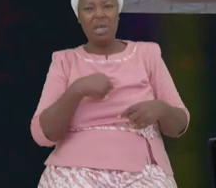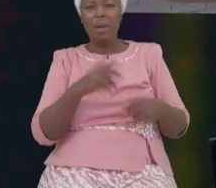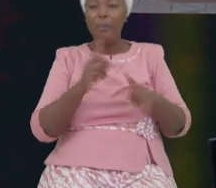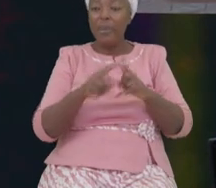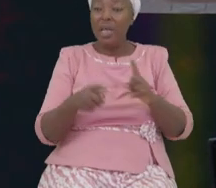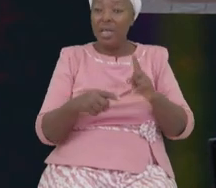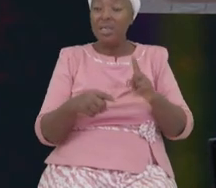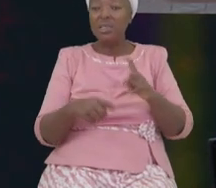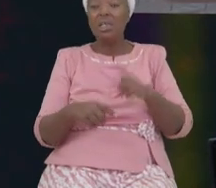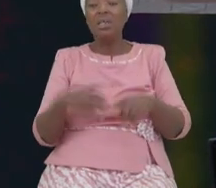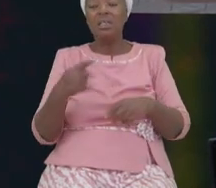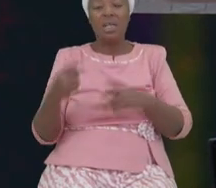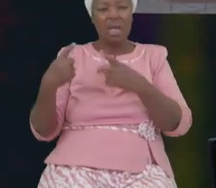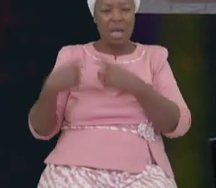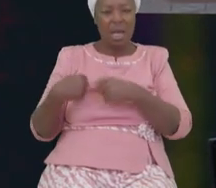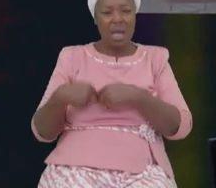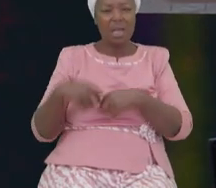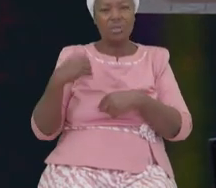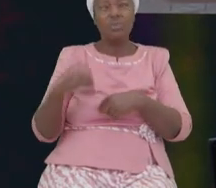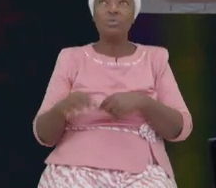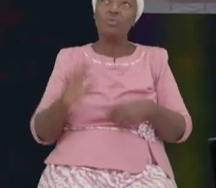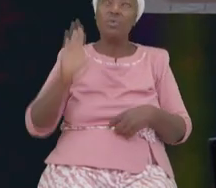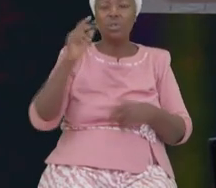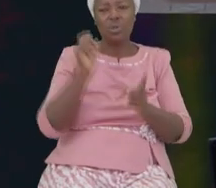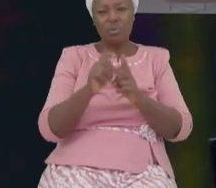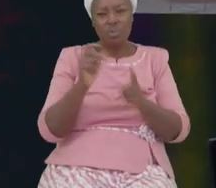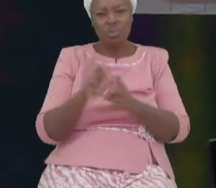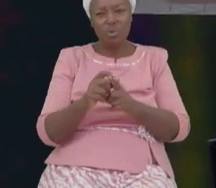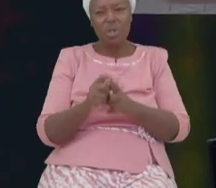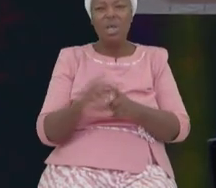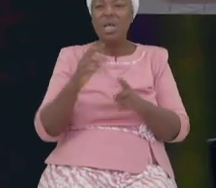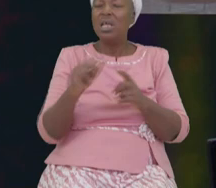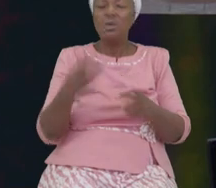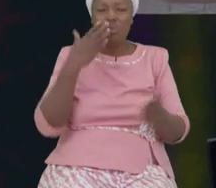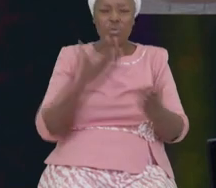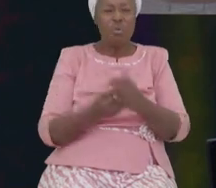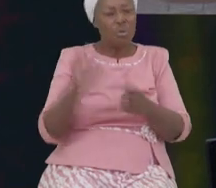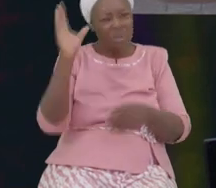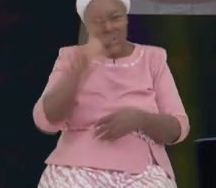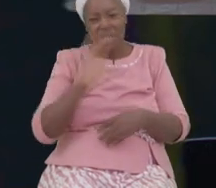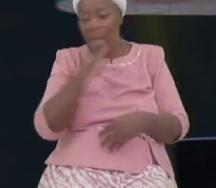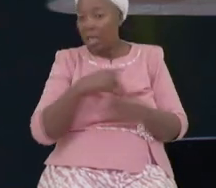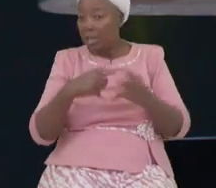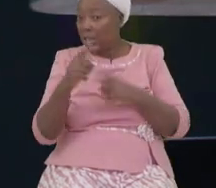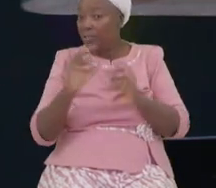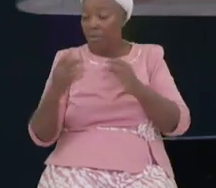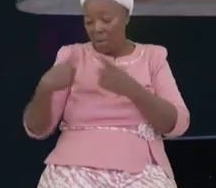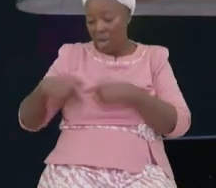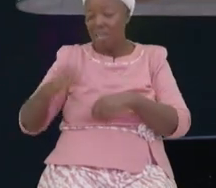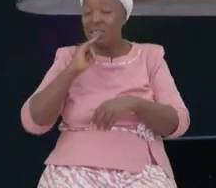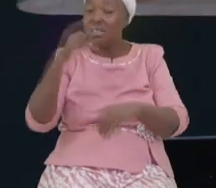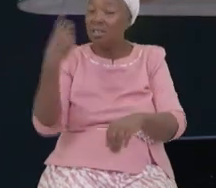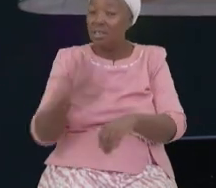on his word, on principle, on precept. And if your heart is